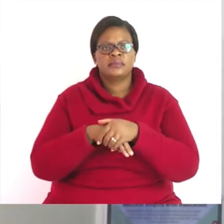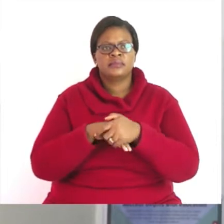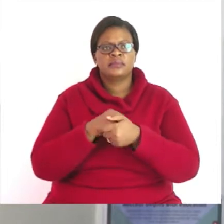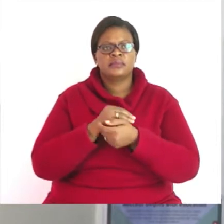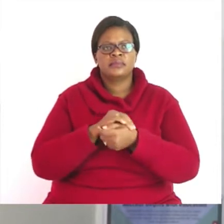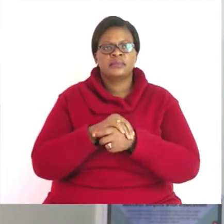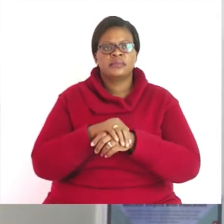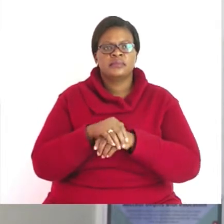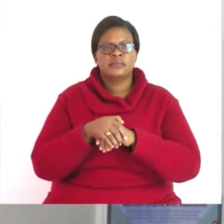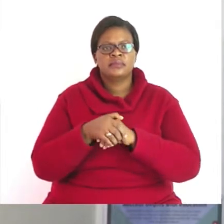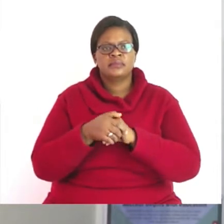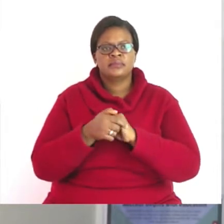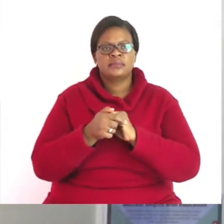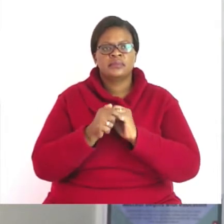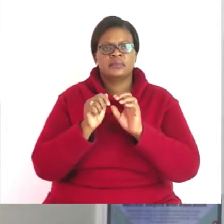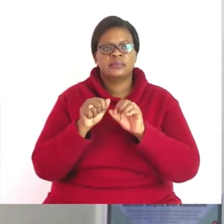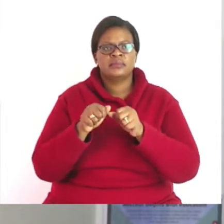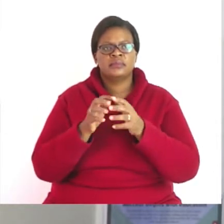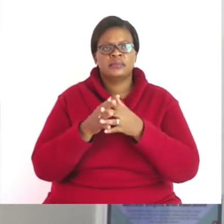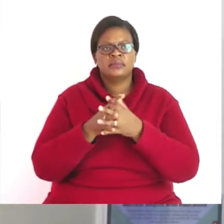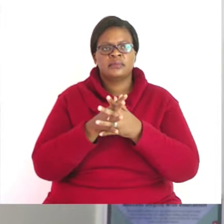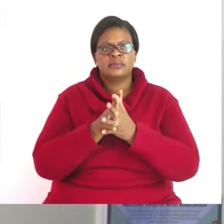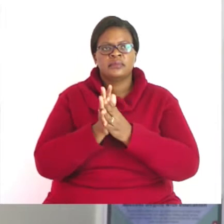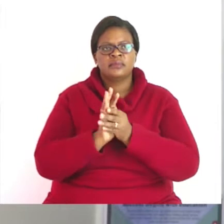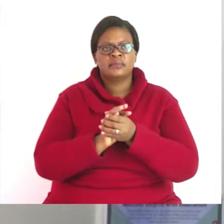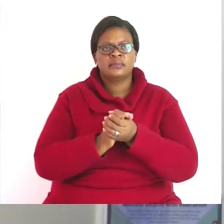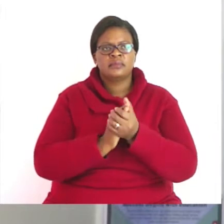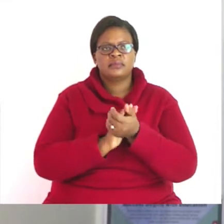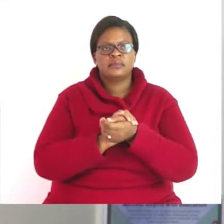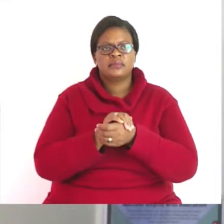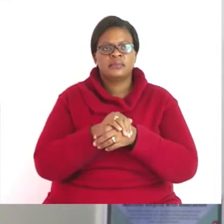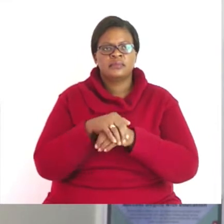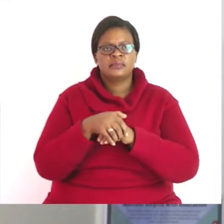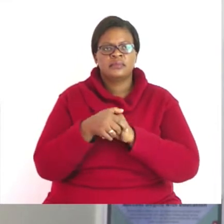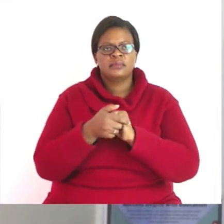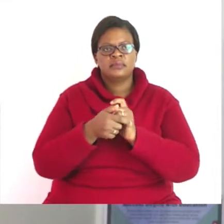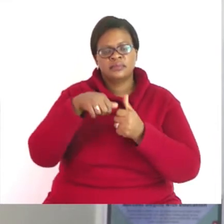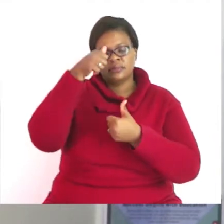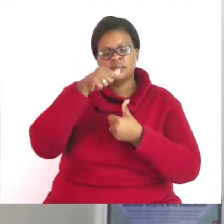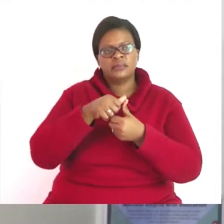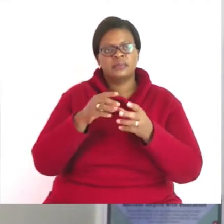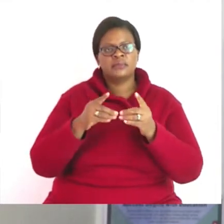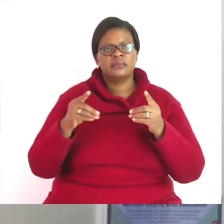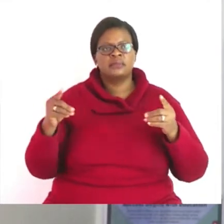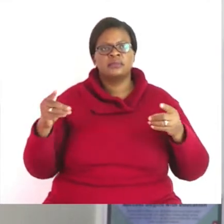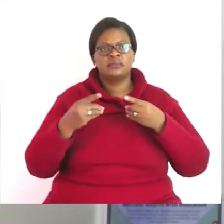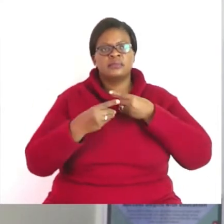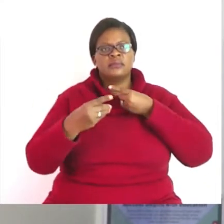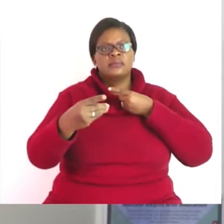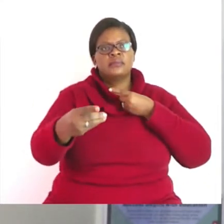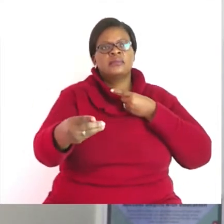all the parts of your hands are sanitized. We must also remember to keep our social distance by